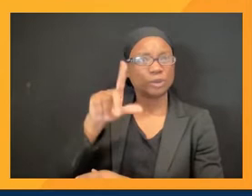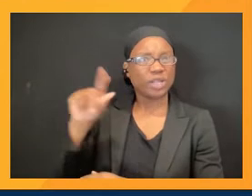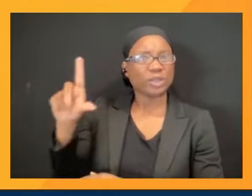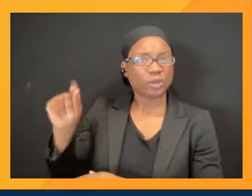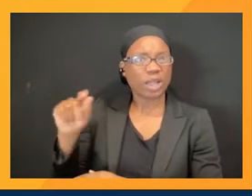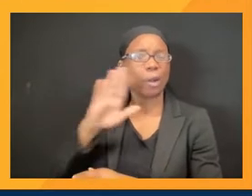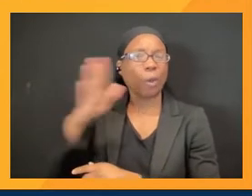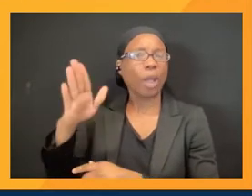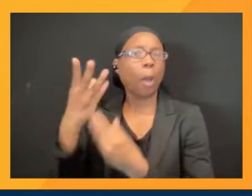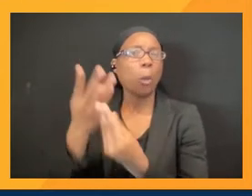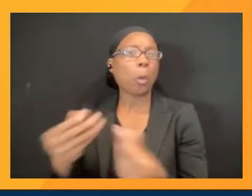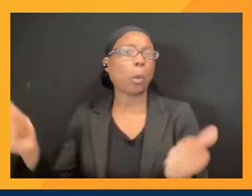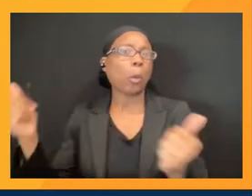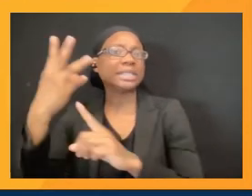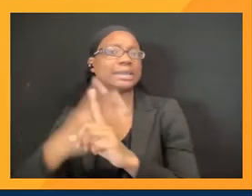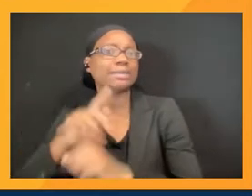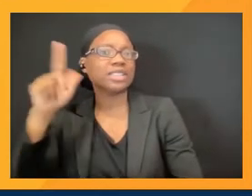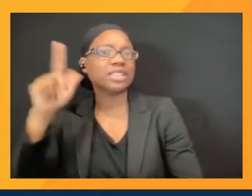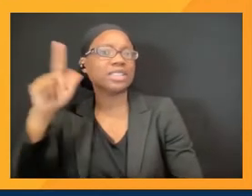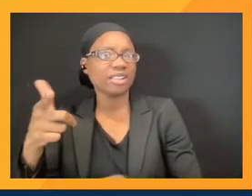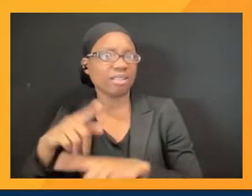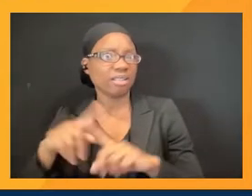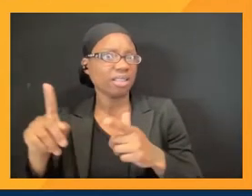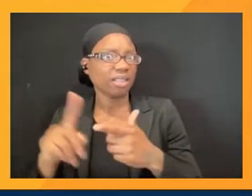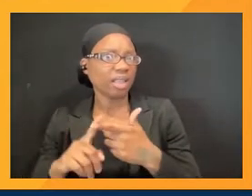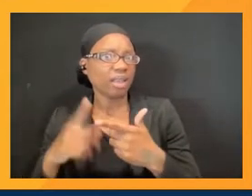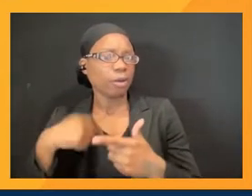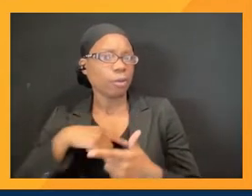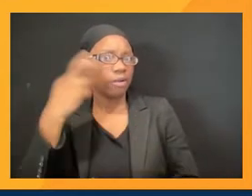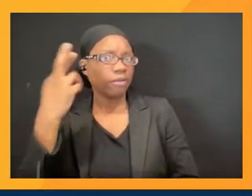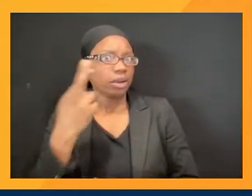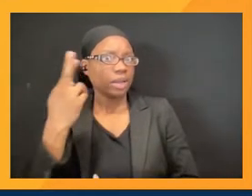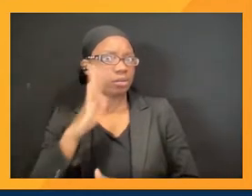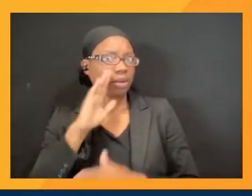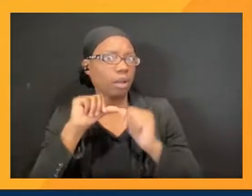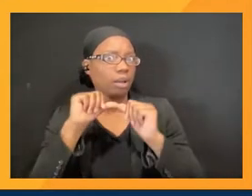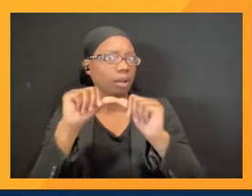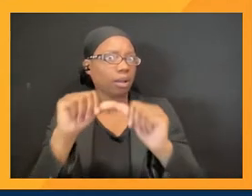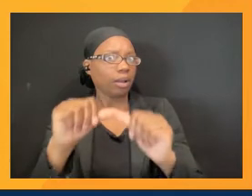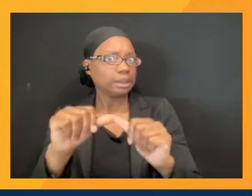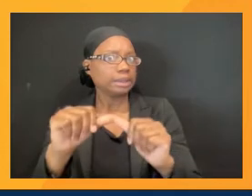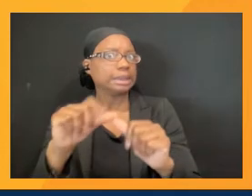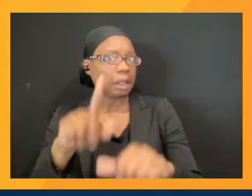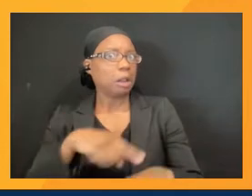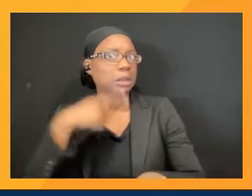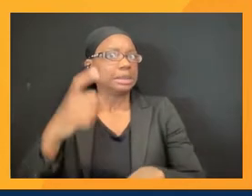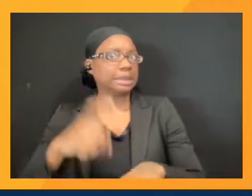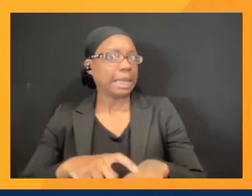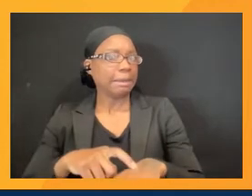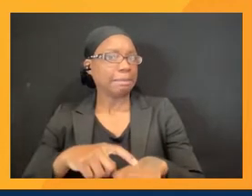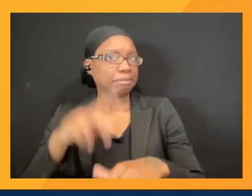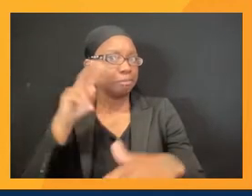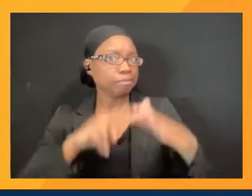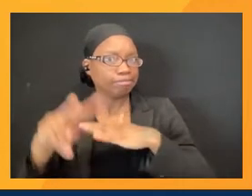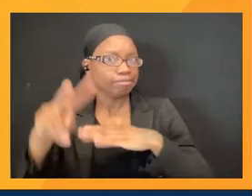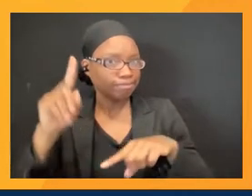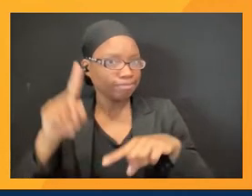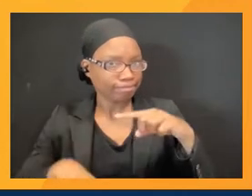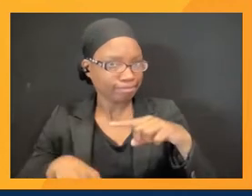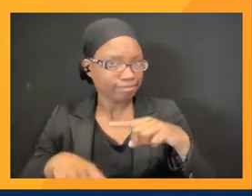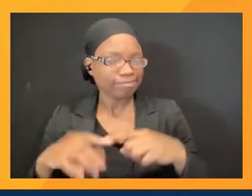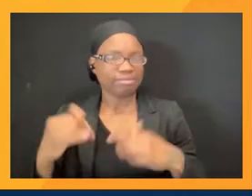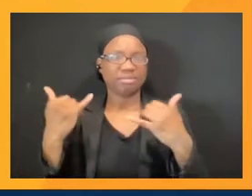under 500,000 through October 8th. So we're excited that we still have relief. We still have incredible support networks, which we're working on